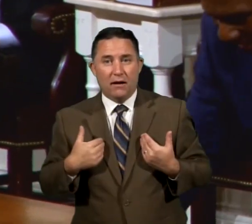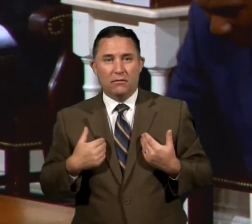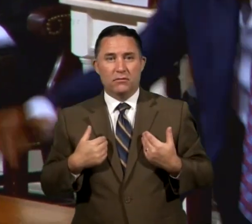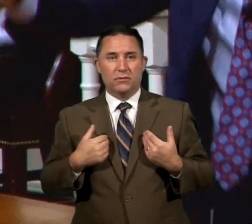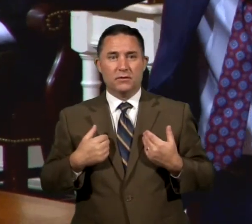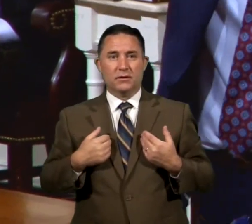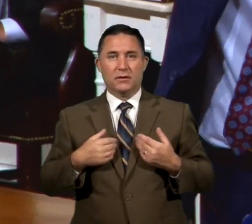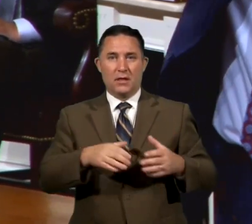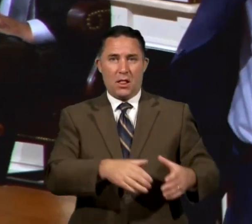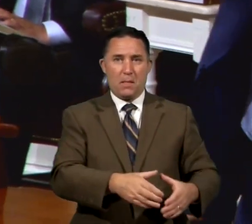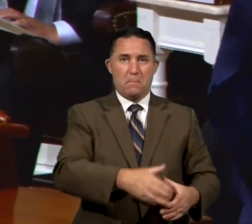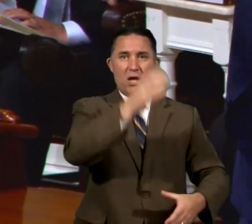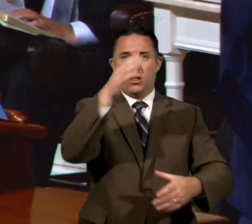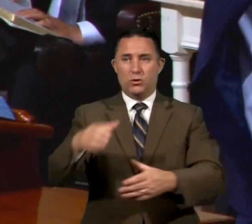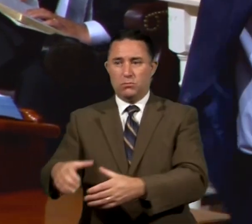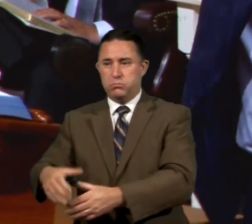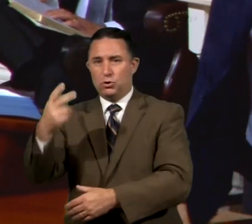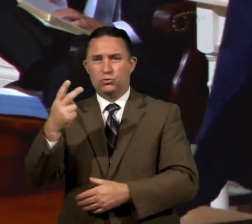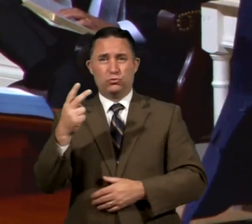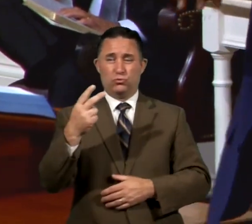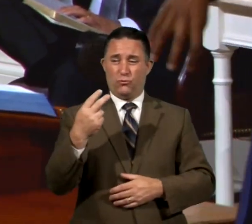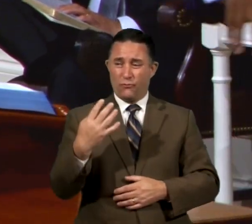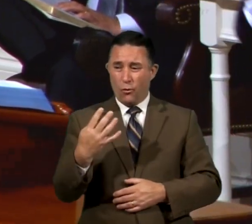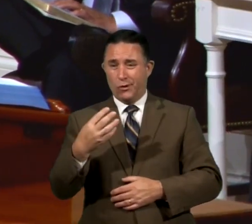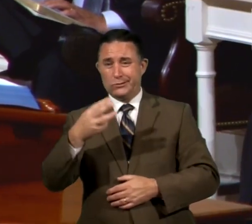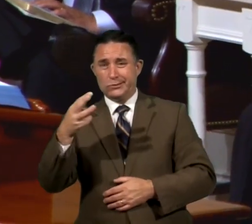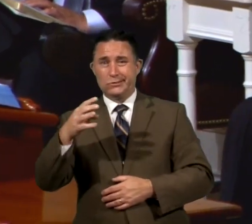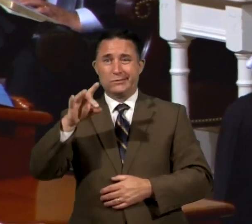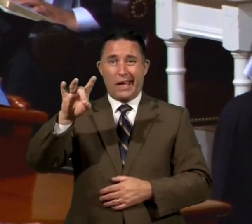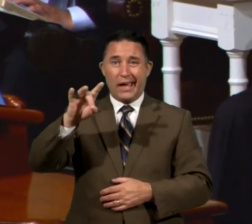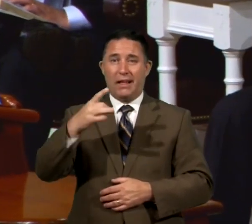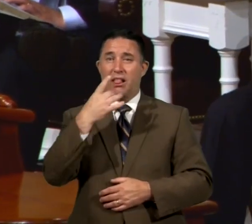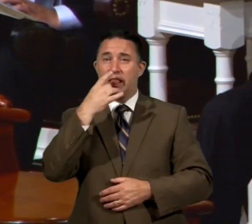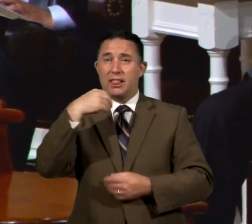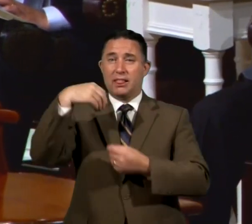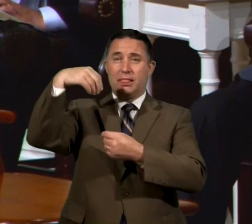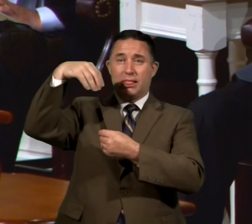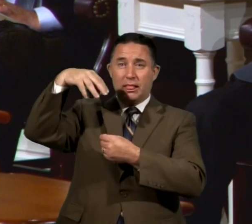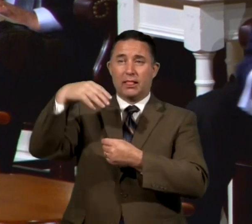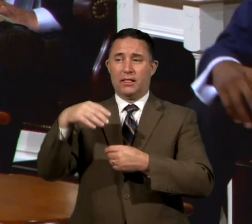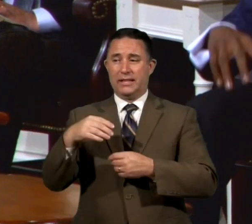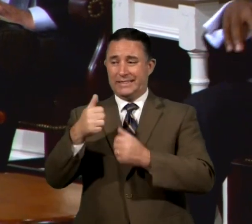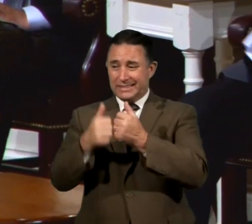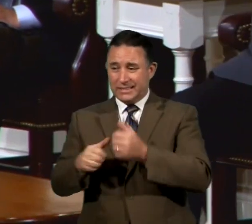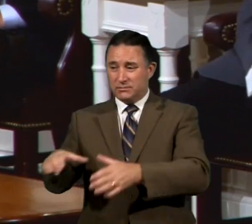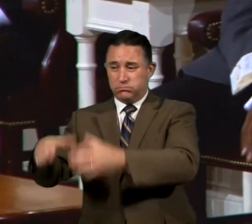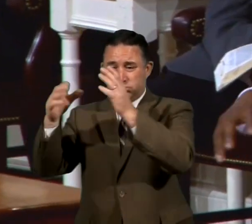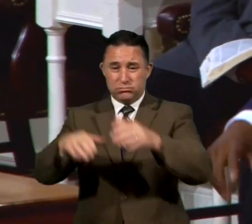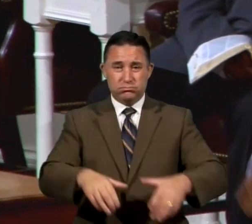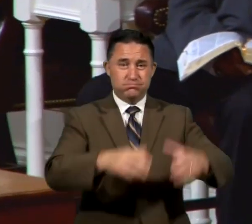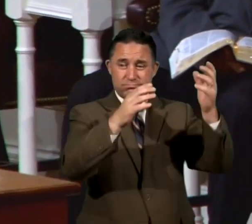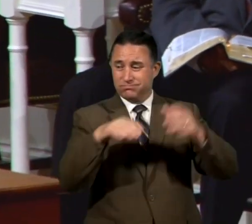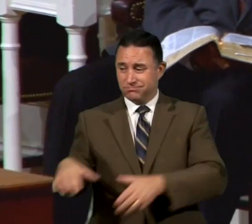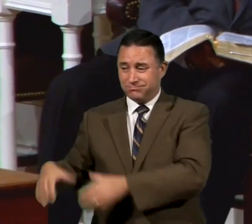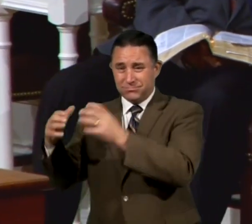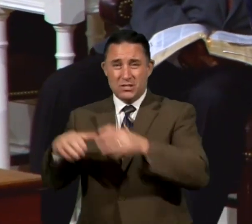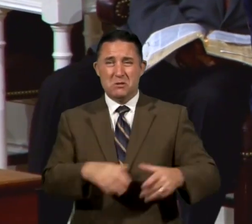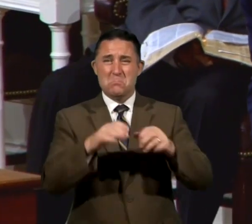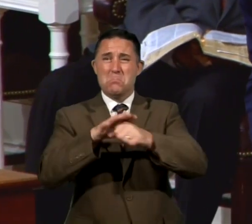on these pillars, there are 2, 4, 6, 8 lamps on each pillar. And there's plenty of pillars in the